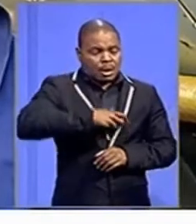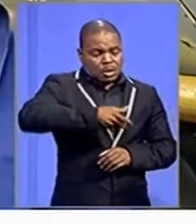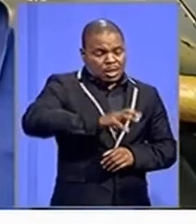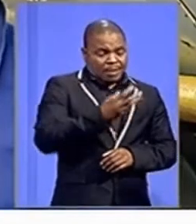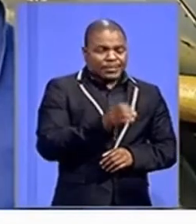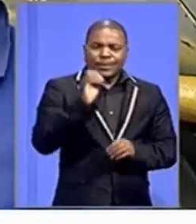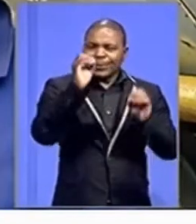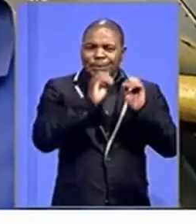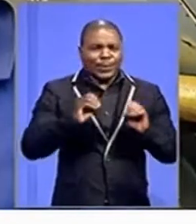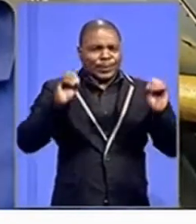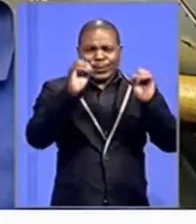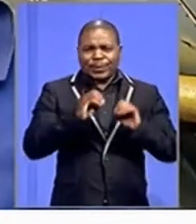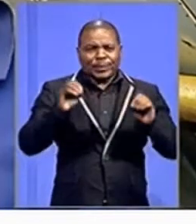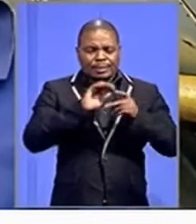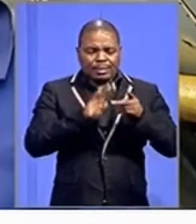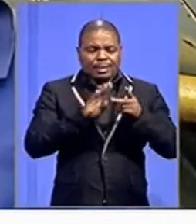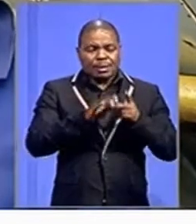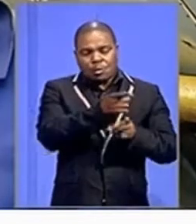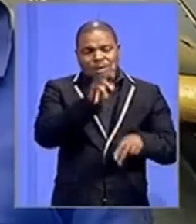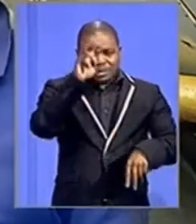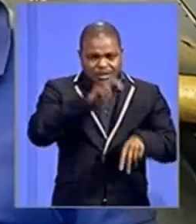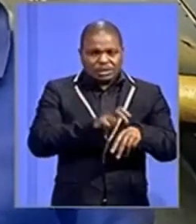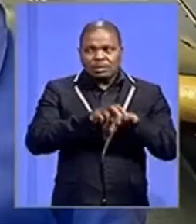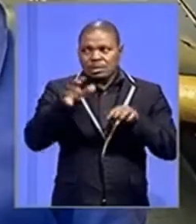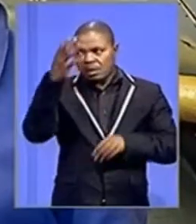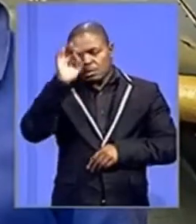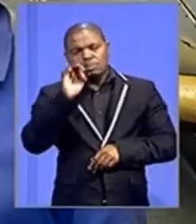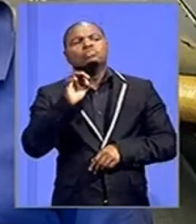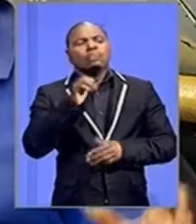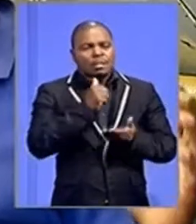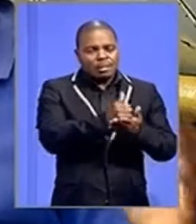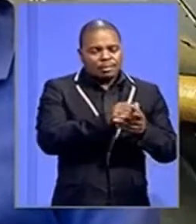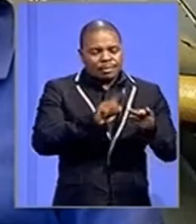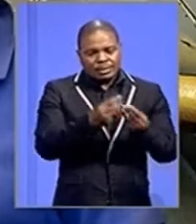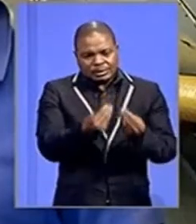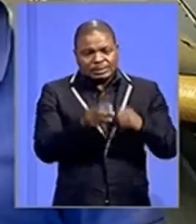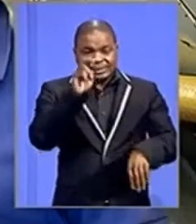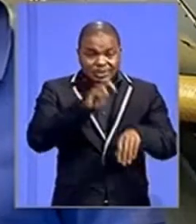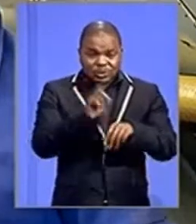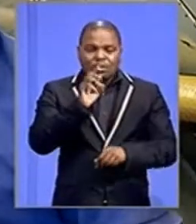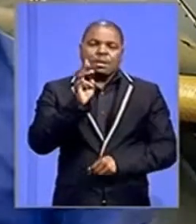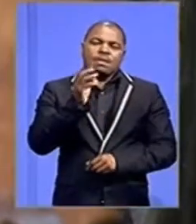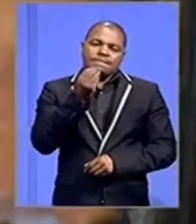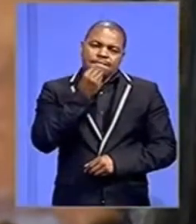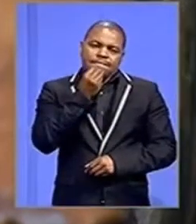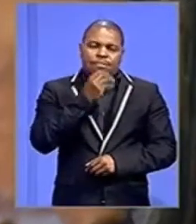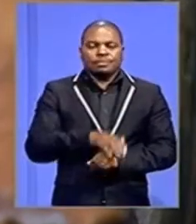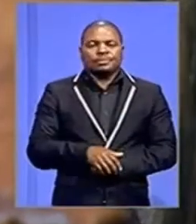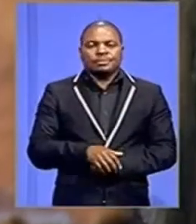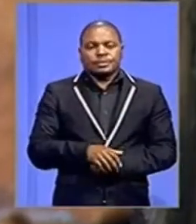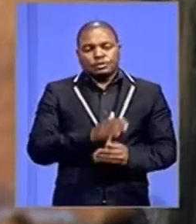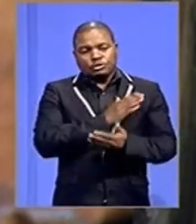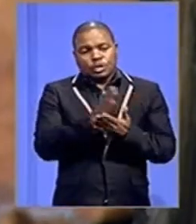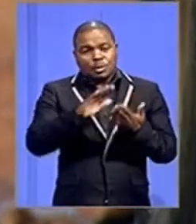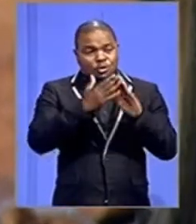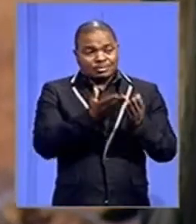a re ga bana ditepe le gore ba batla lefelo la bona le tsewe tsie gape bana le bona ba batla dijo ba ke bangwe ba